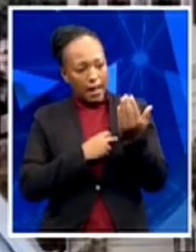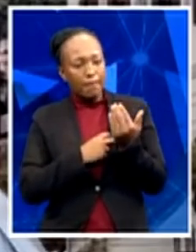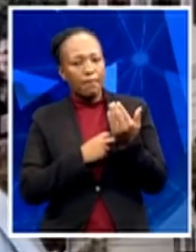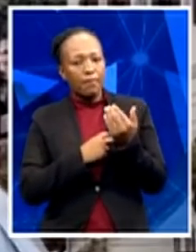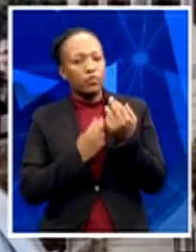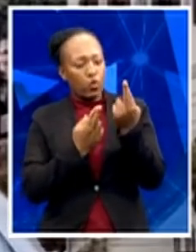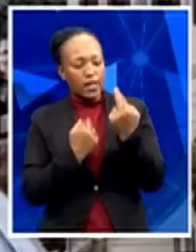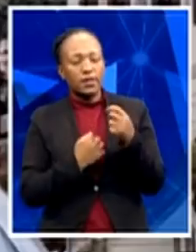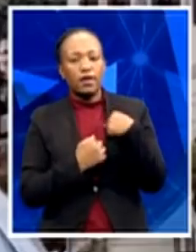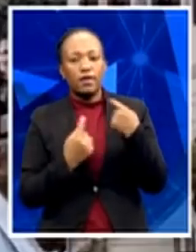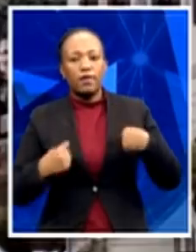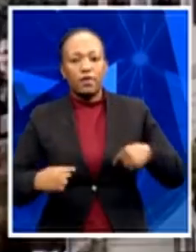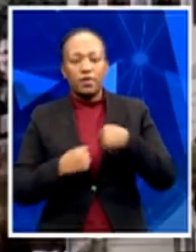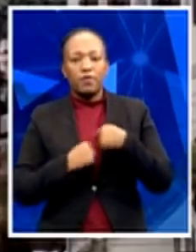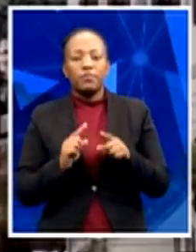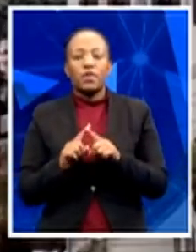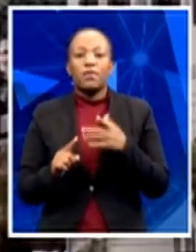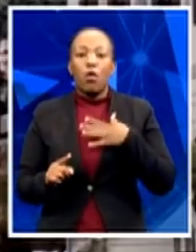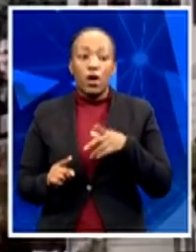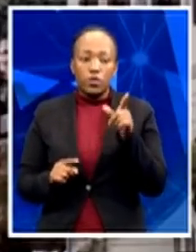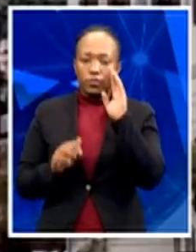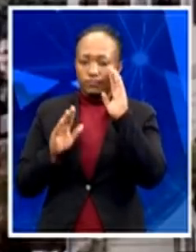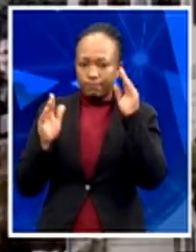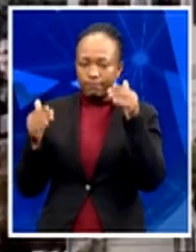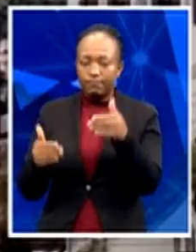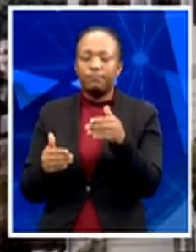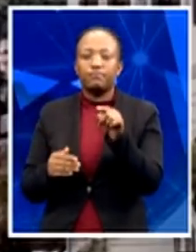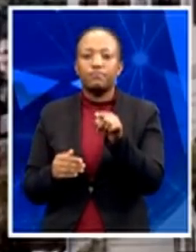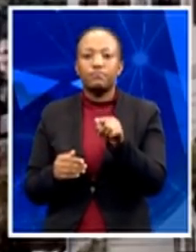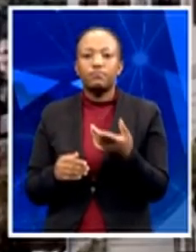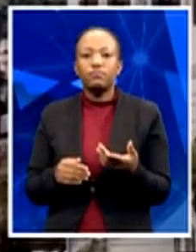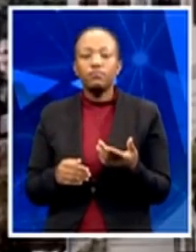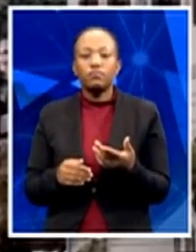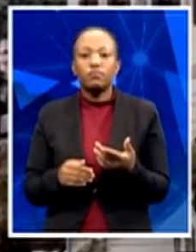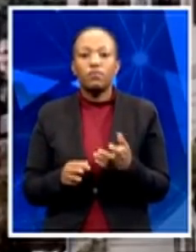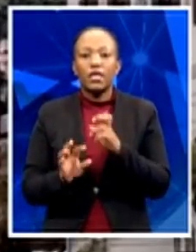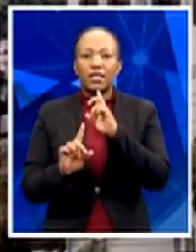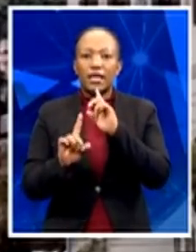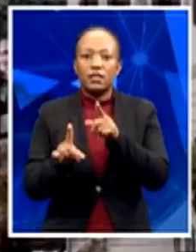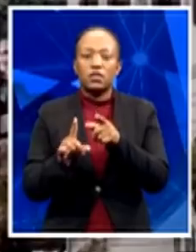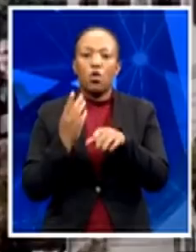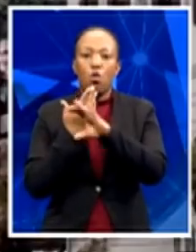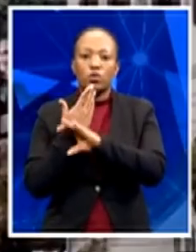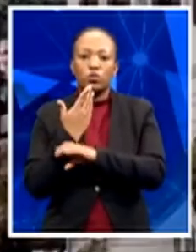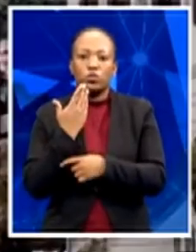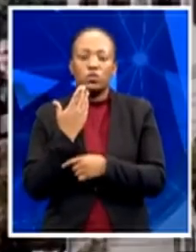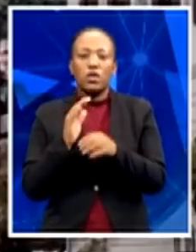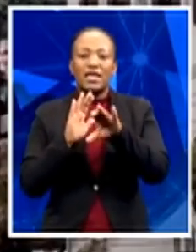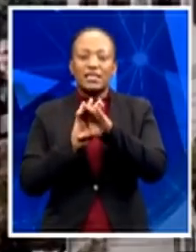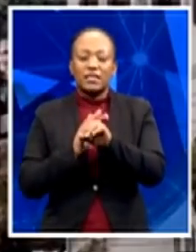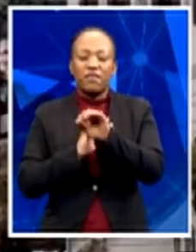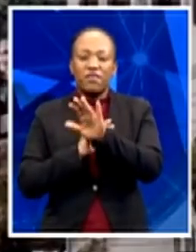attention on the direction that the Constitution said to us in Section 55(2), that the National